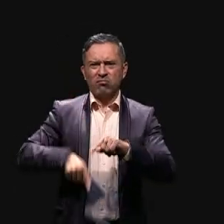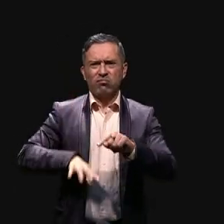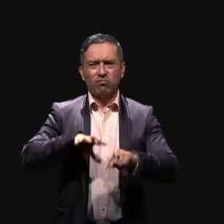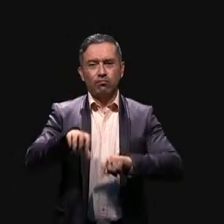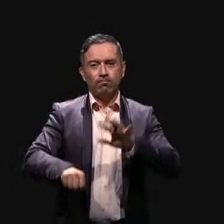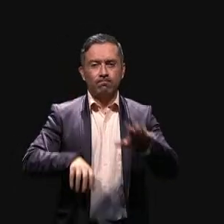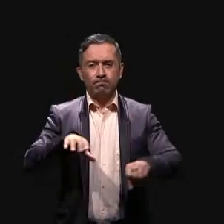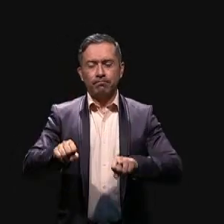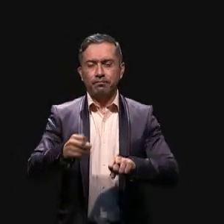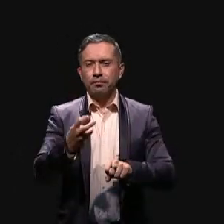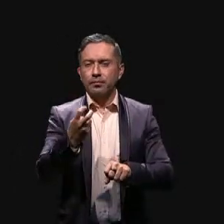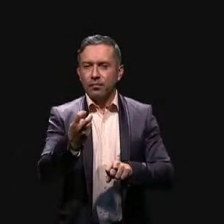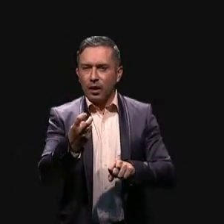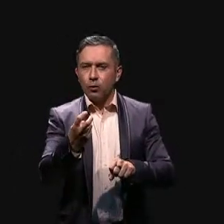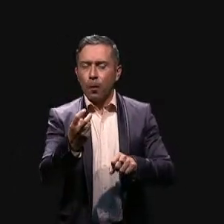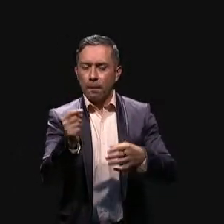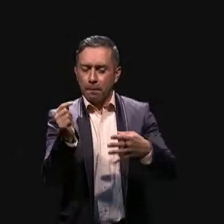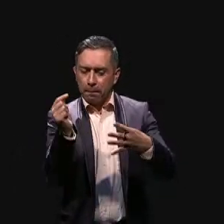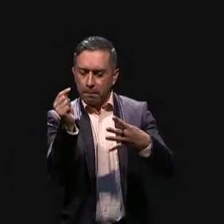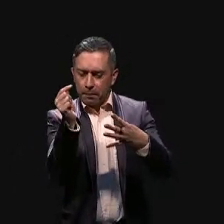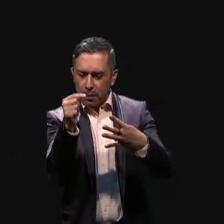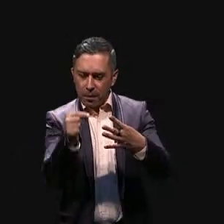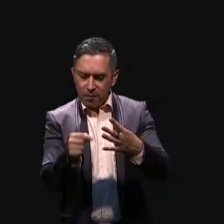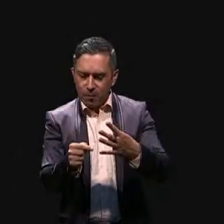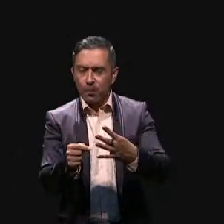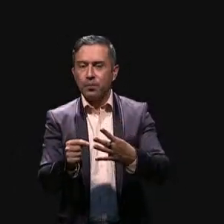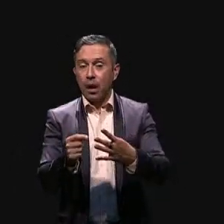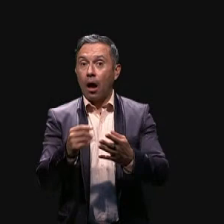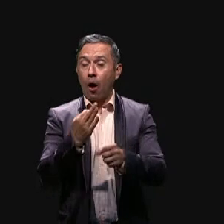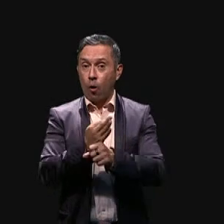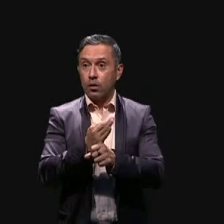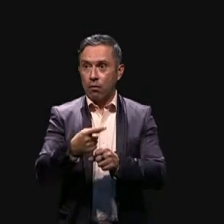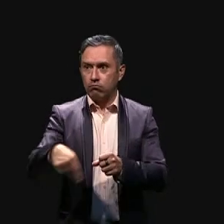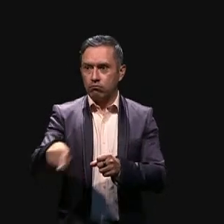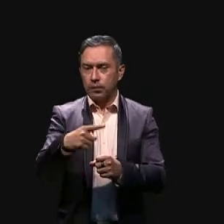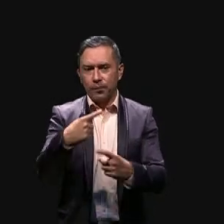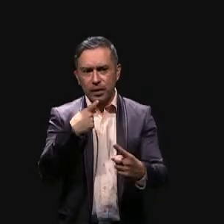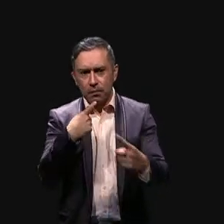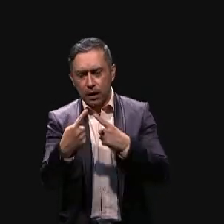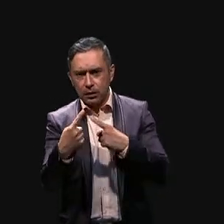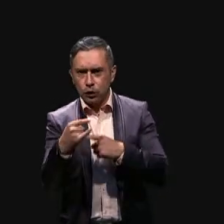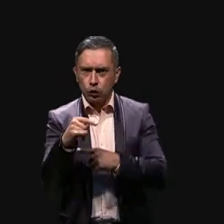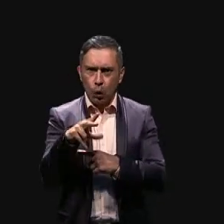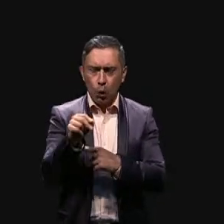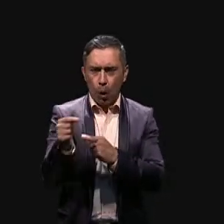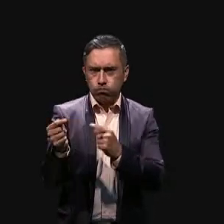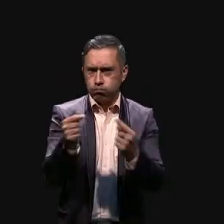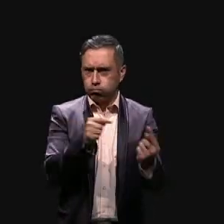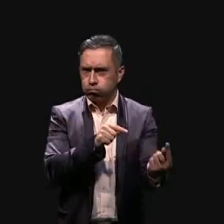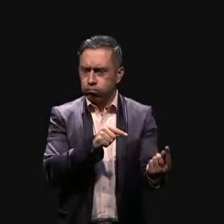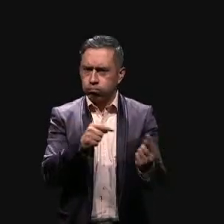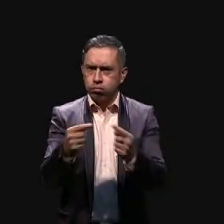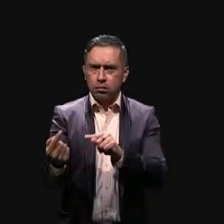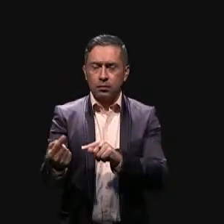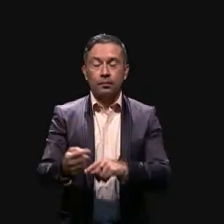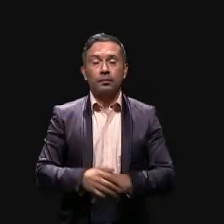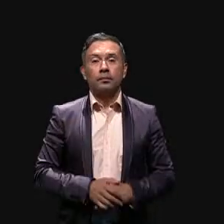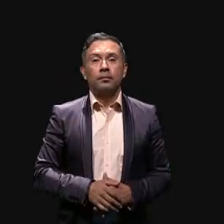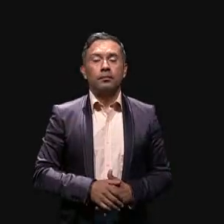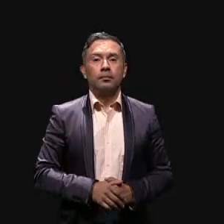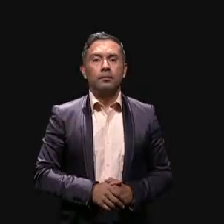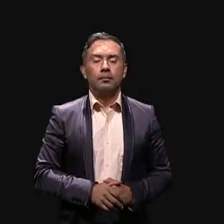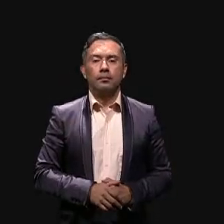are coming down in very dire ways of turning back the